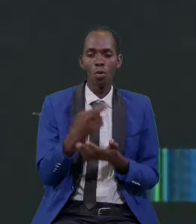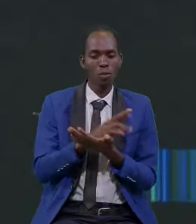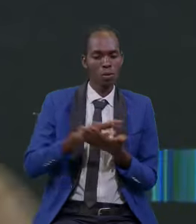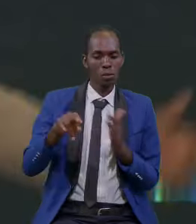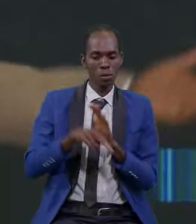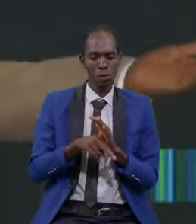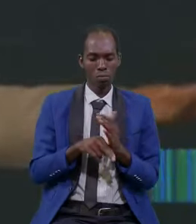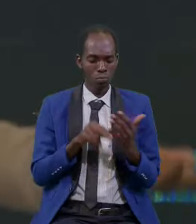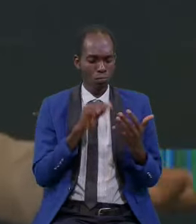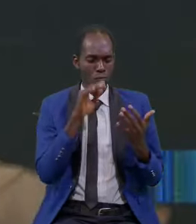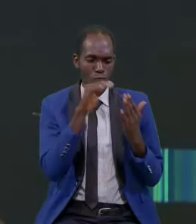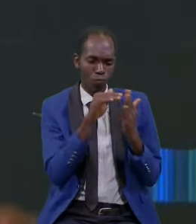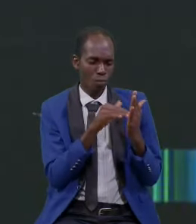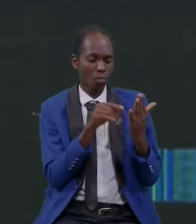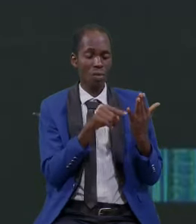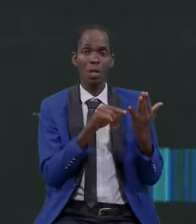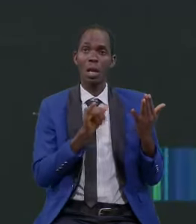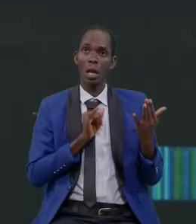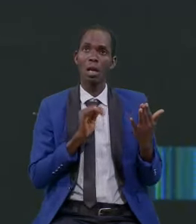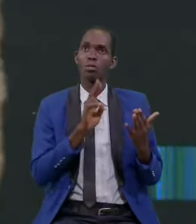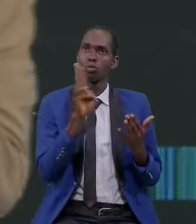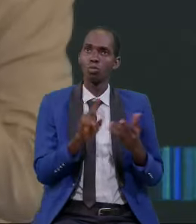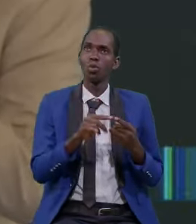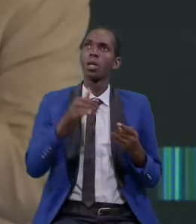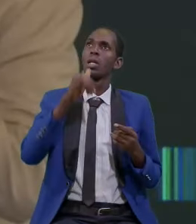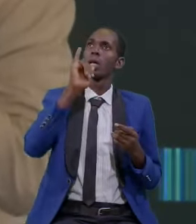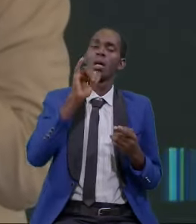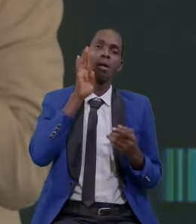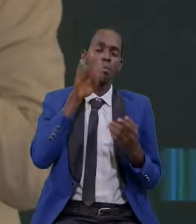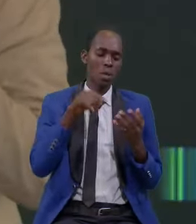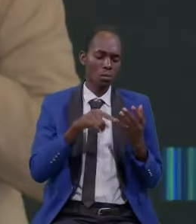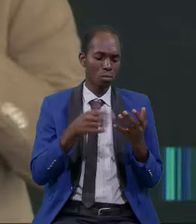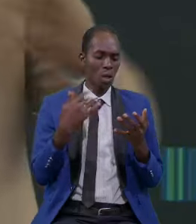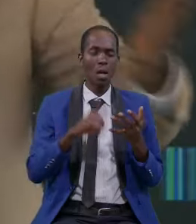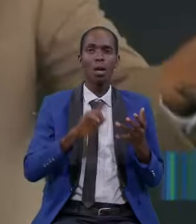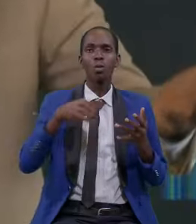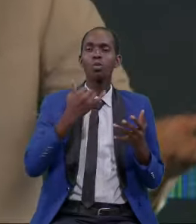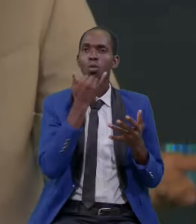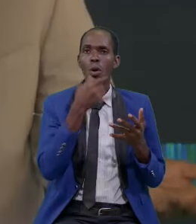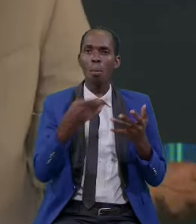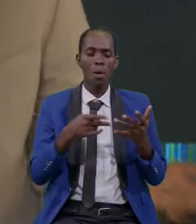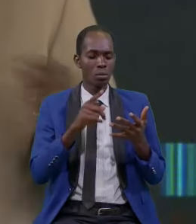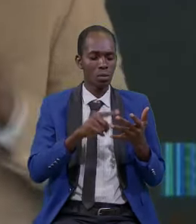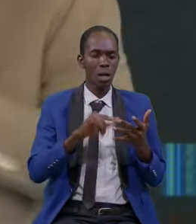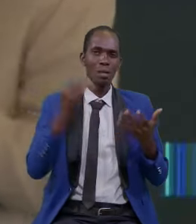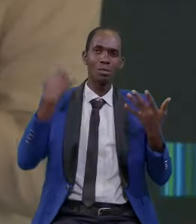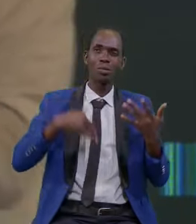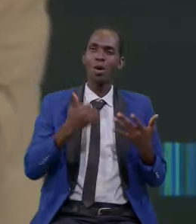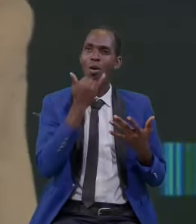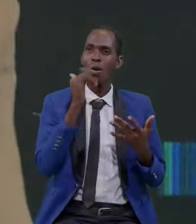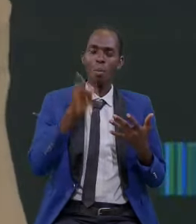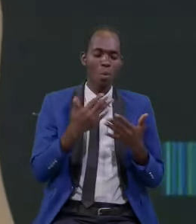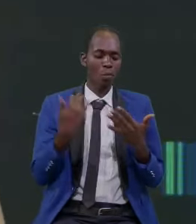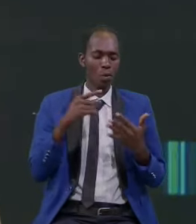drink. That's where I used to go. That's how I used to dress. That's how I used to fight. That's